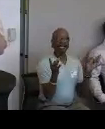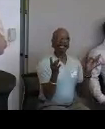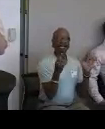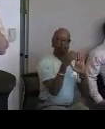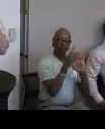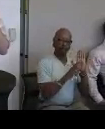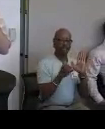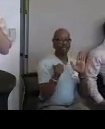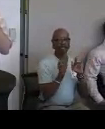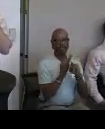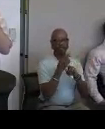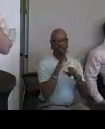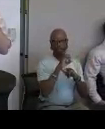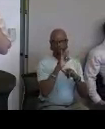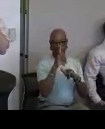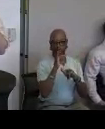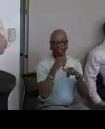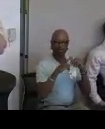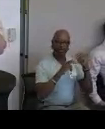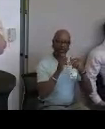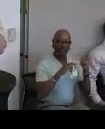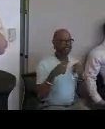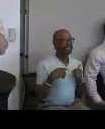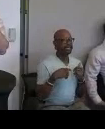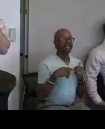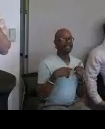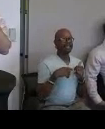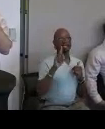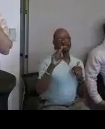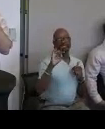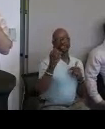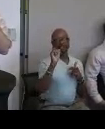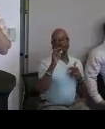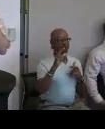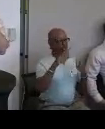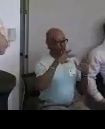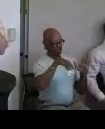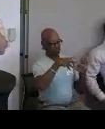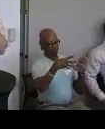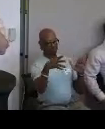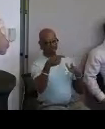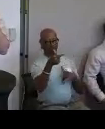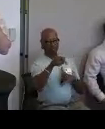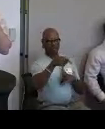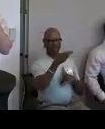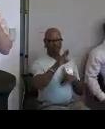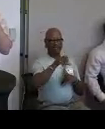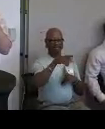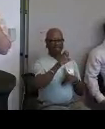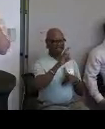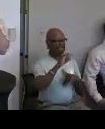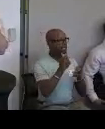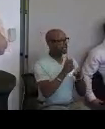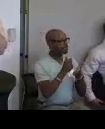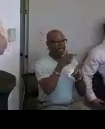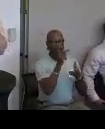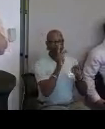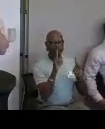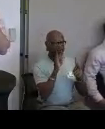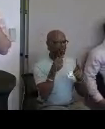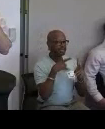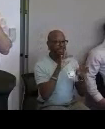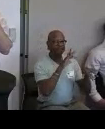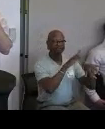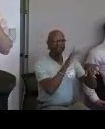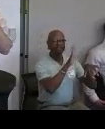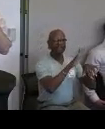coding techniques to build tactile and digital graphics, along with helping other blind and low vision creatives tap into